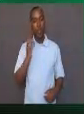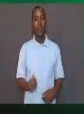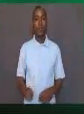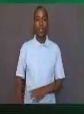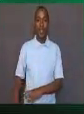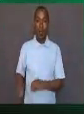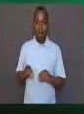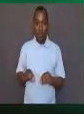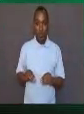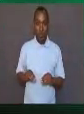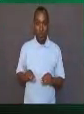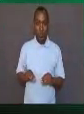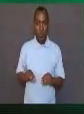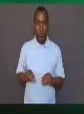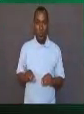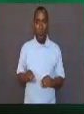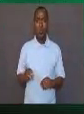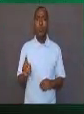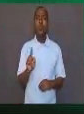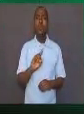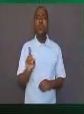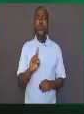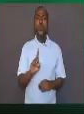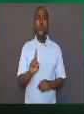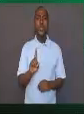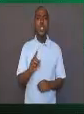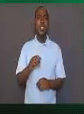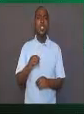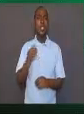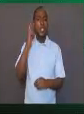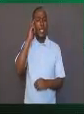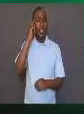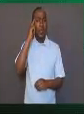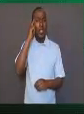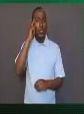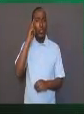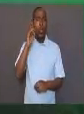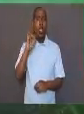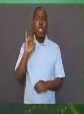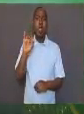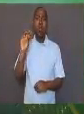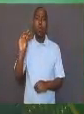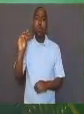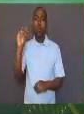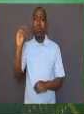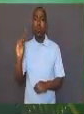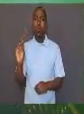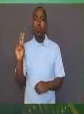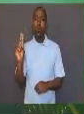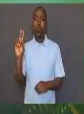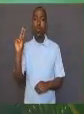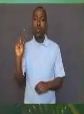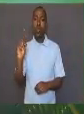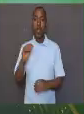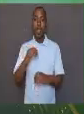Students, what do you think an immune reaction is? Take a